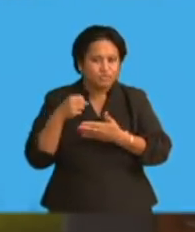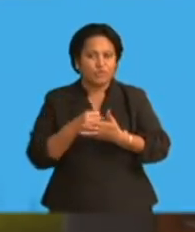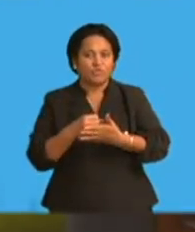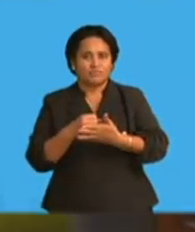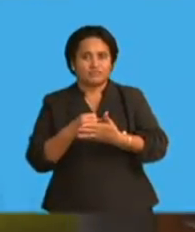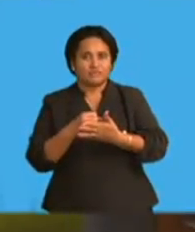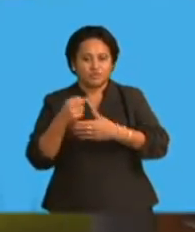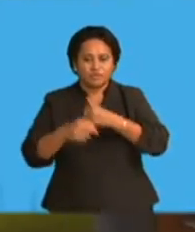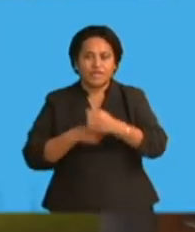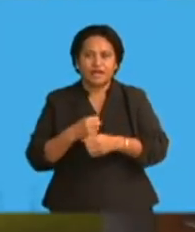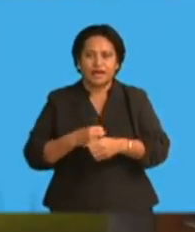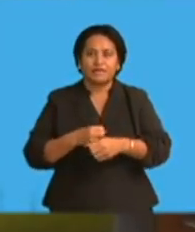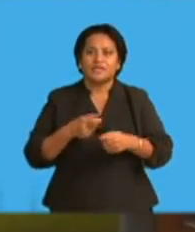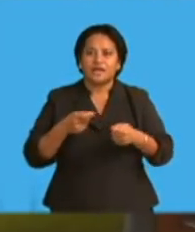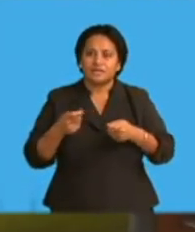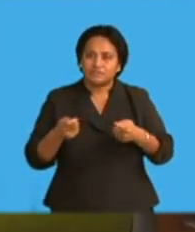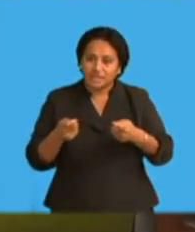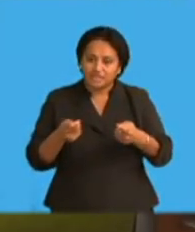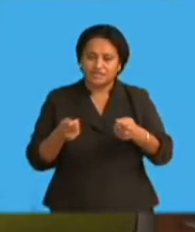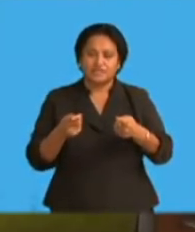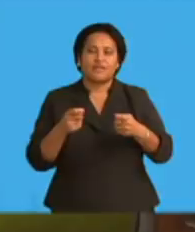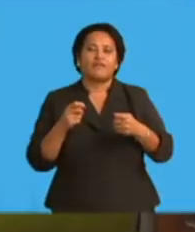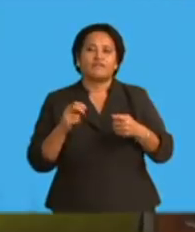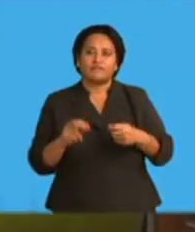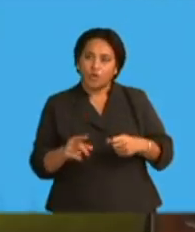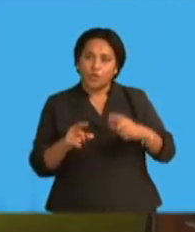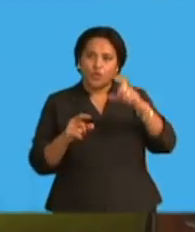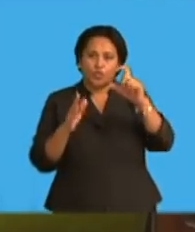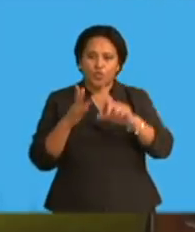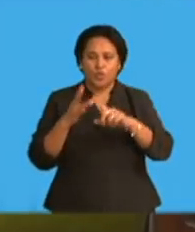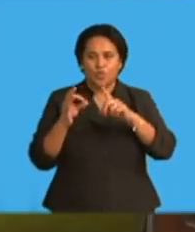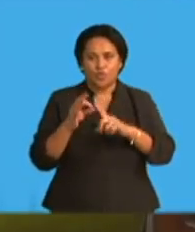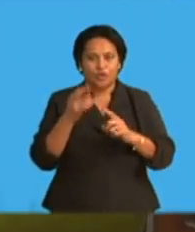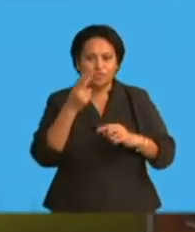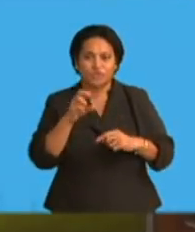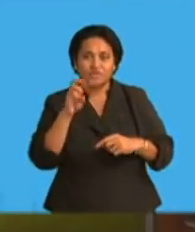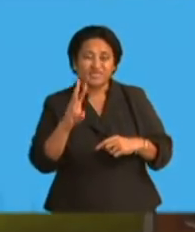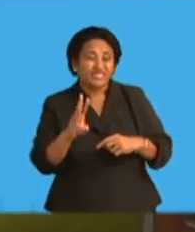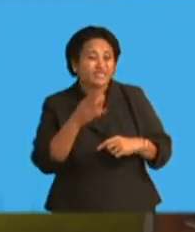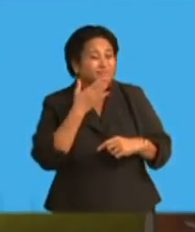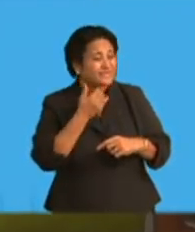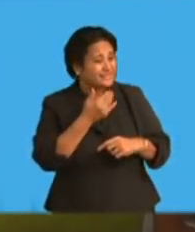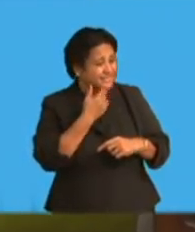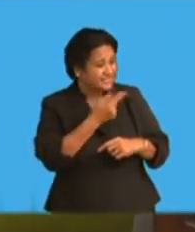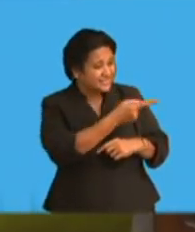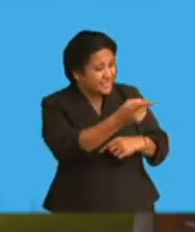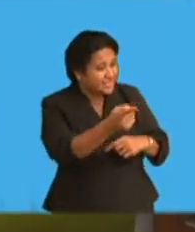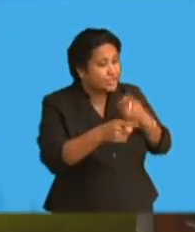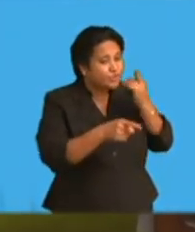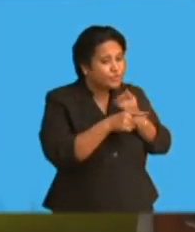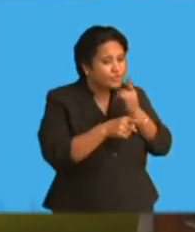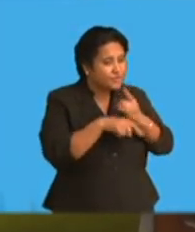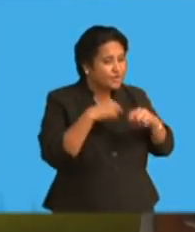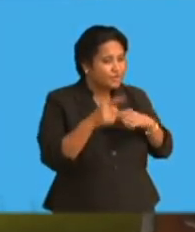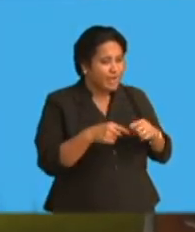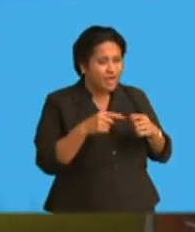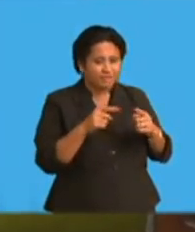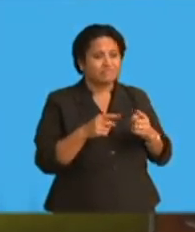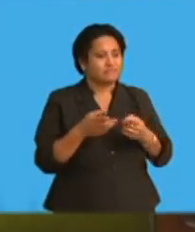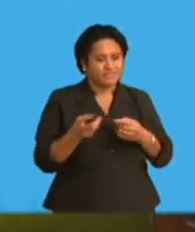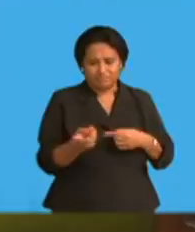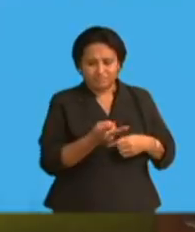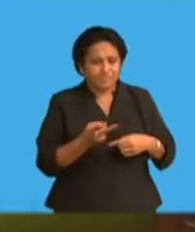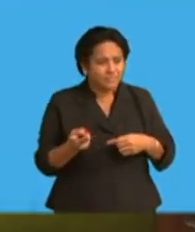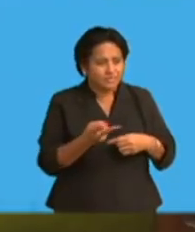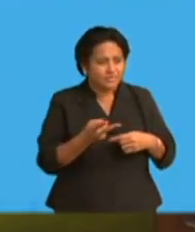the opposition to please, they talk about bipartisanship, please look at this matter at a